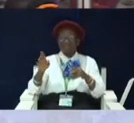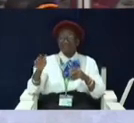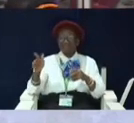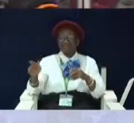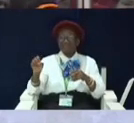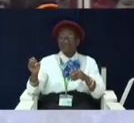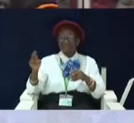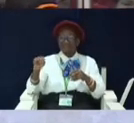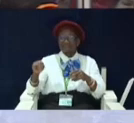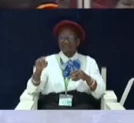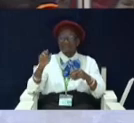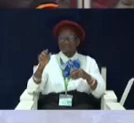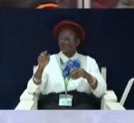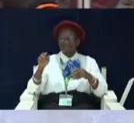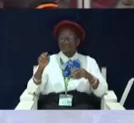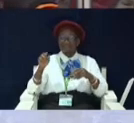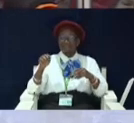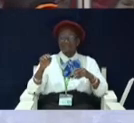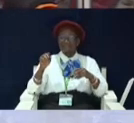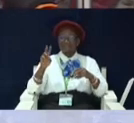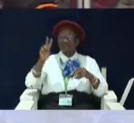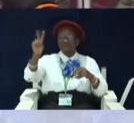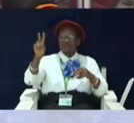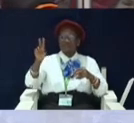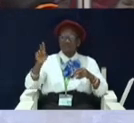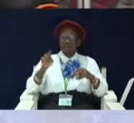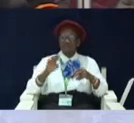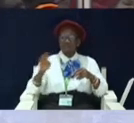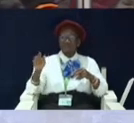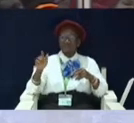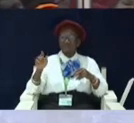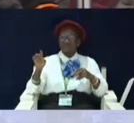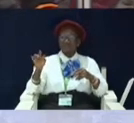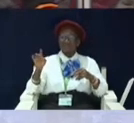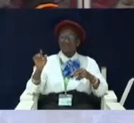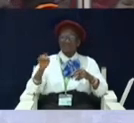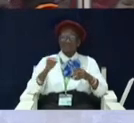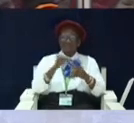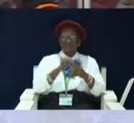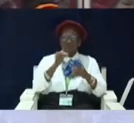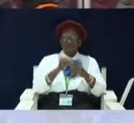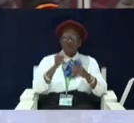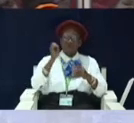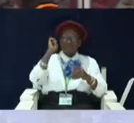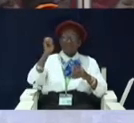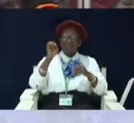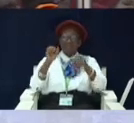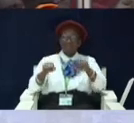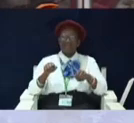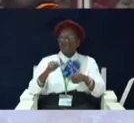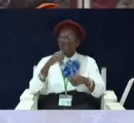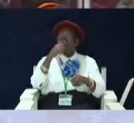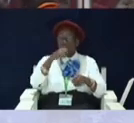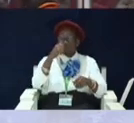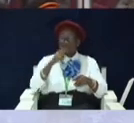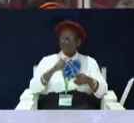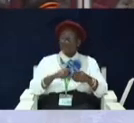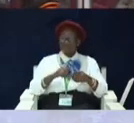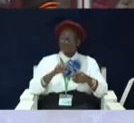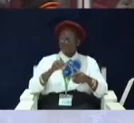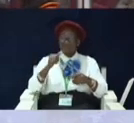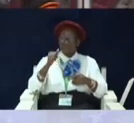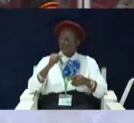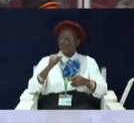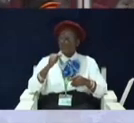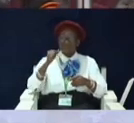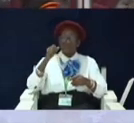Sarah ni iwe Genesis orikeji din ni ogun. Or he could speak through an angel.